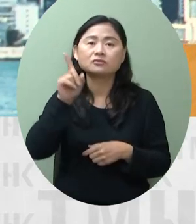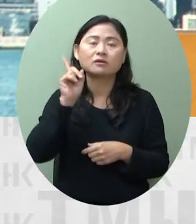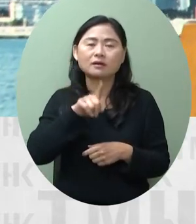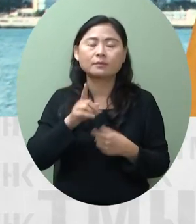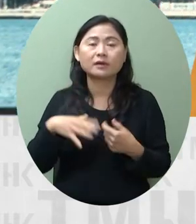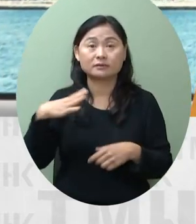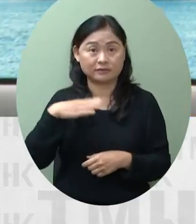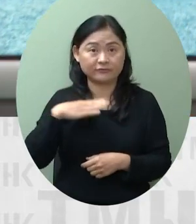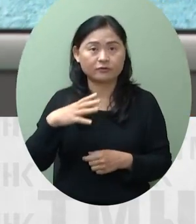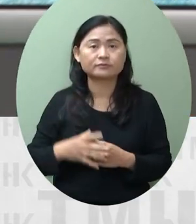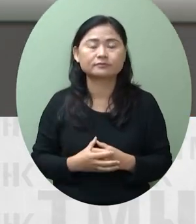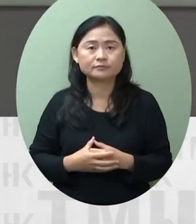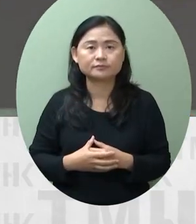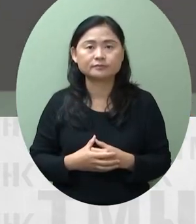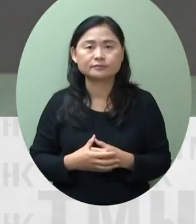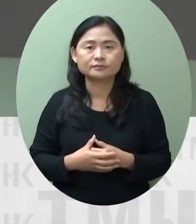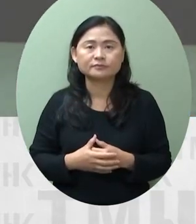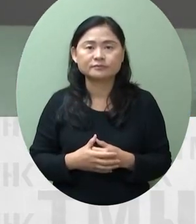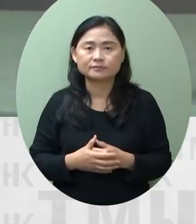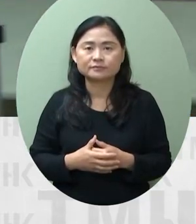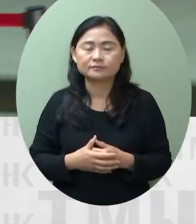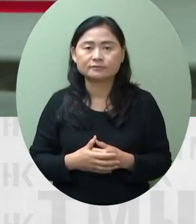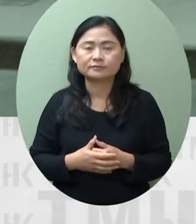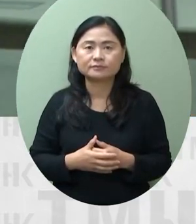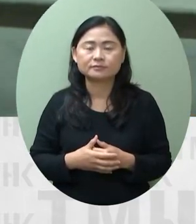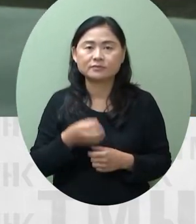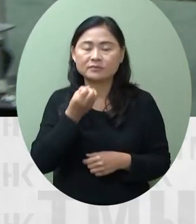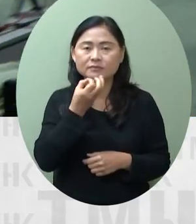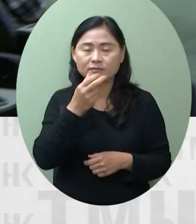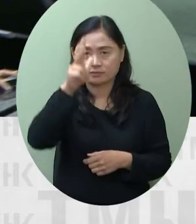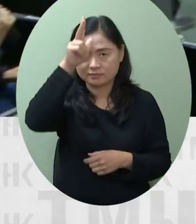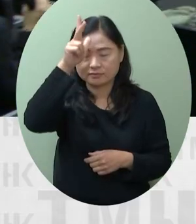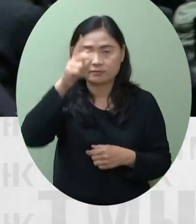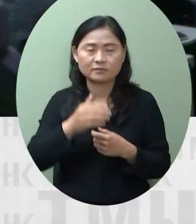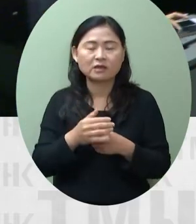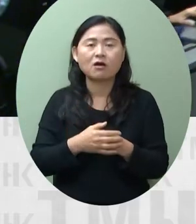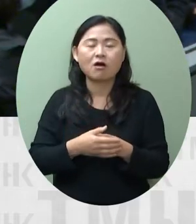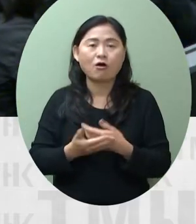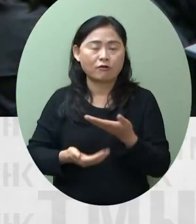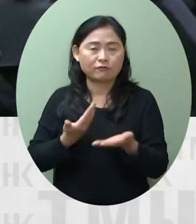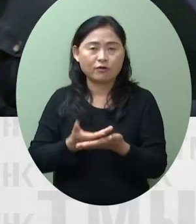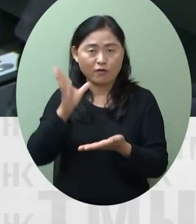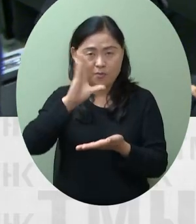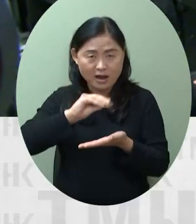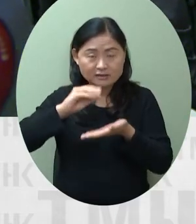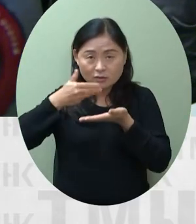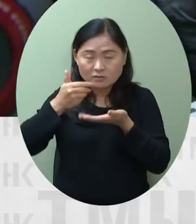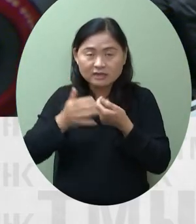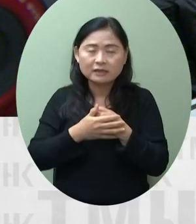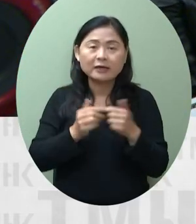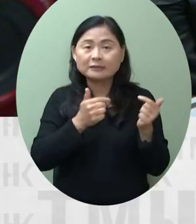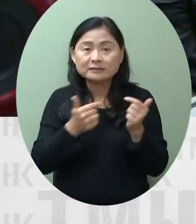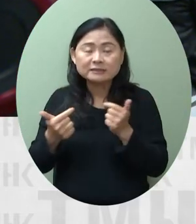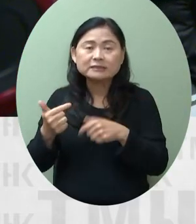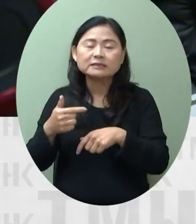allowing nighttime dining again until 8 p.m. Is this something the authorities can or is considering? And